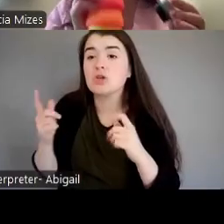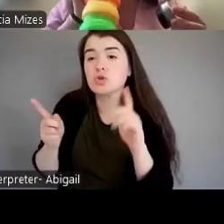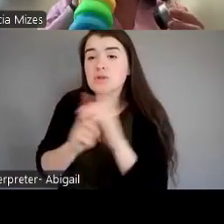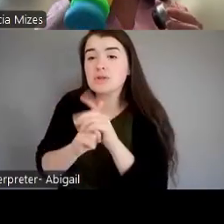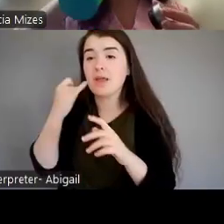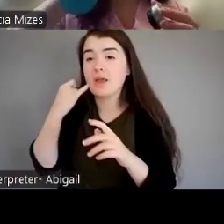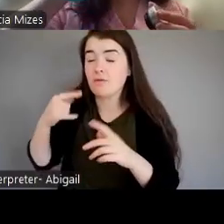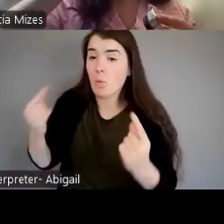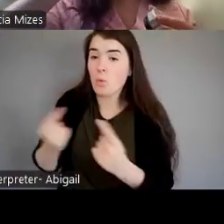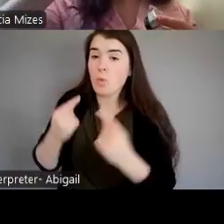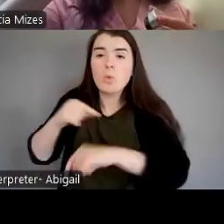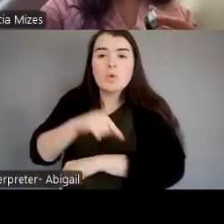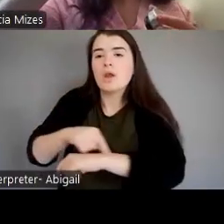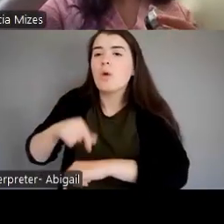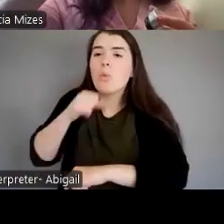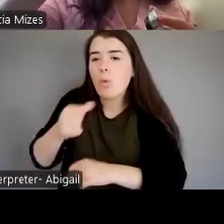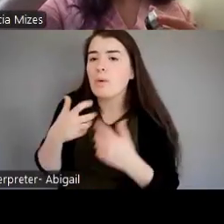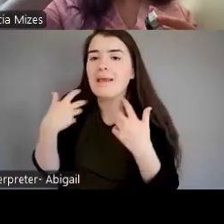ulcer.